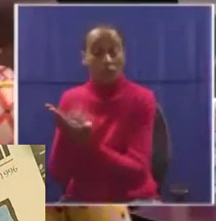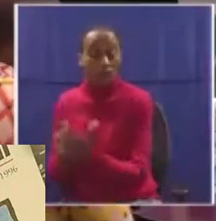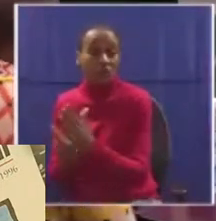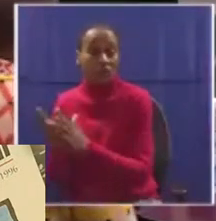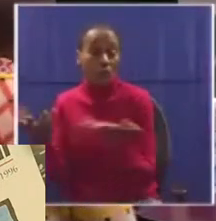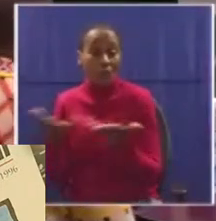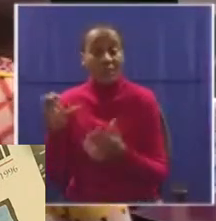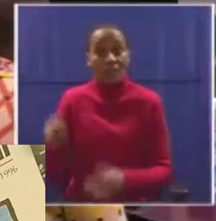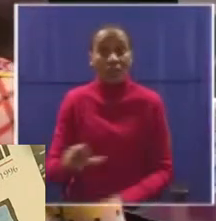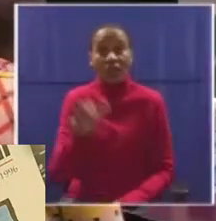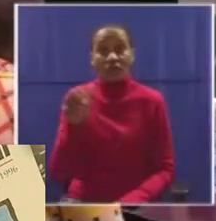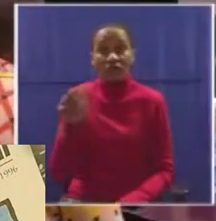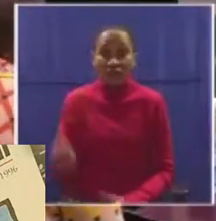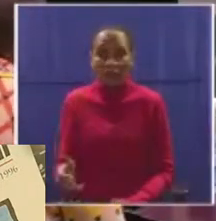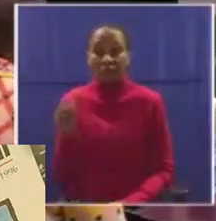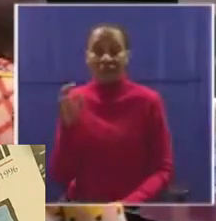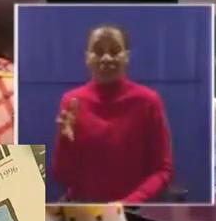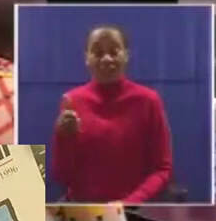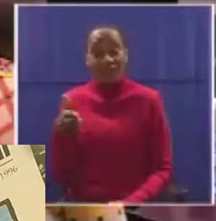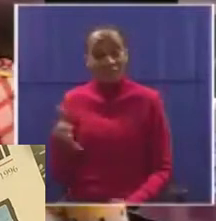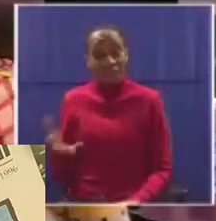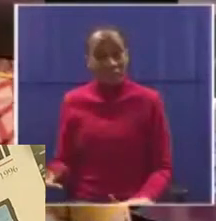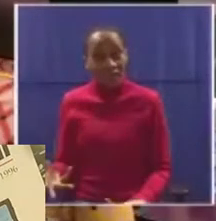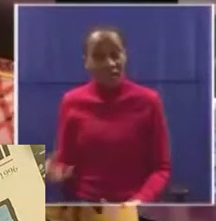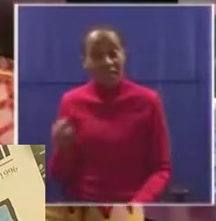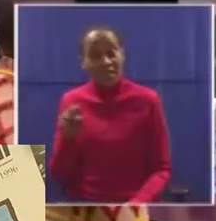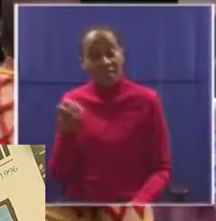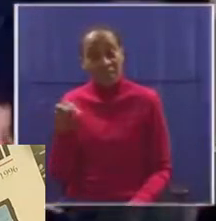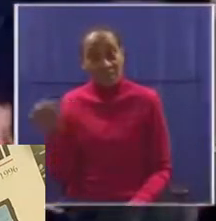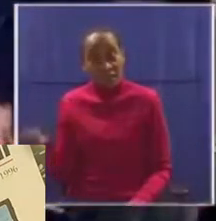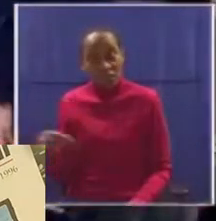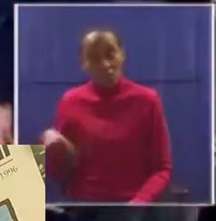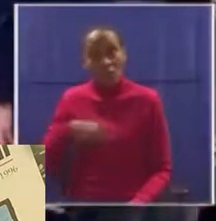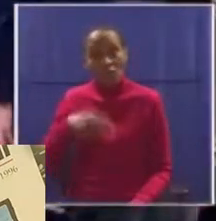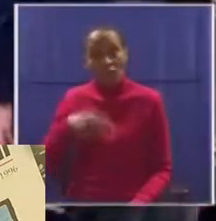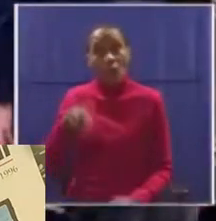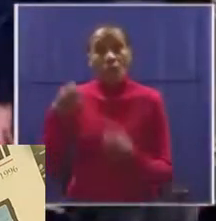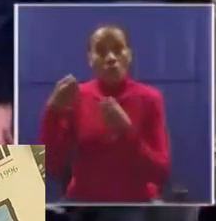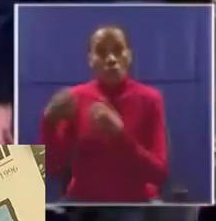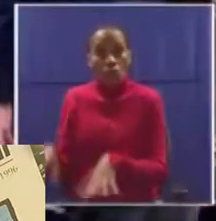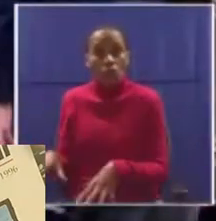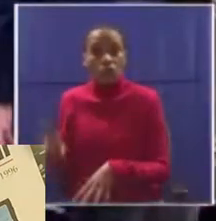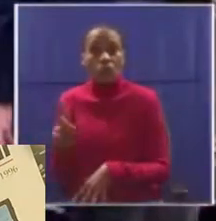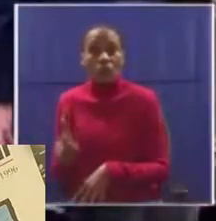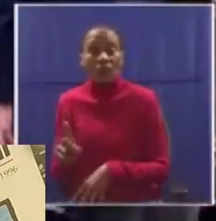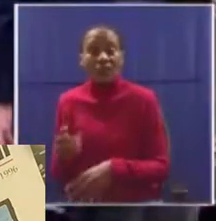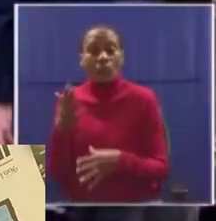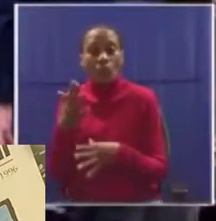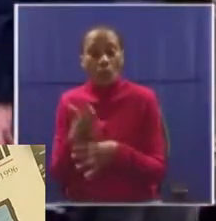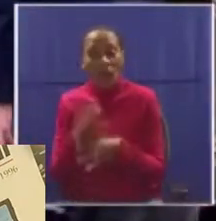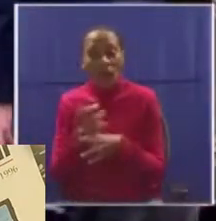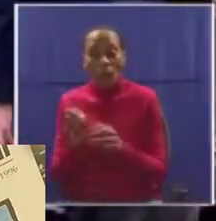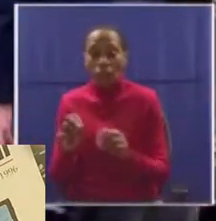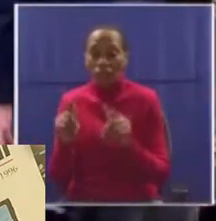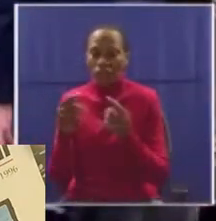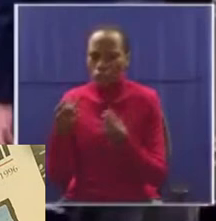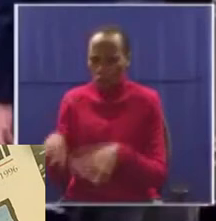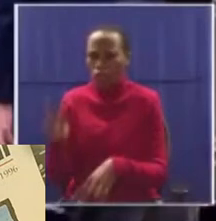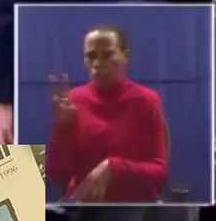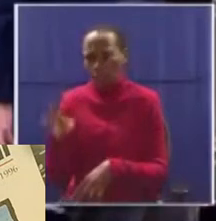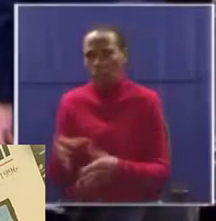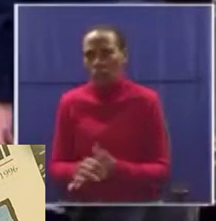in South Africa without smmes we will lose a lot of employment opportunities